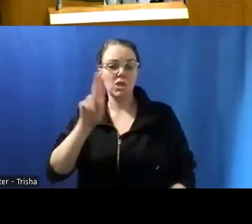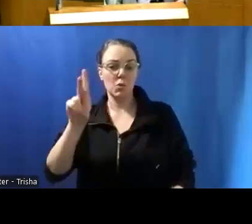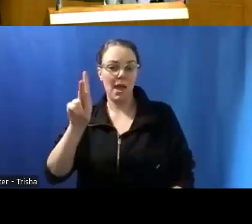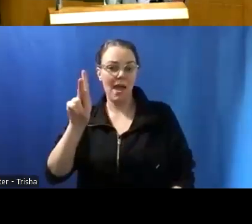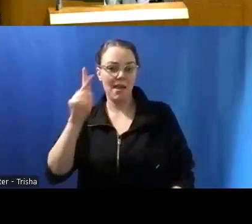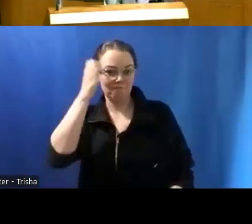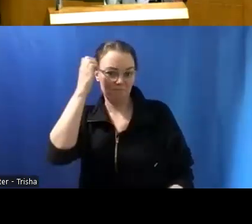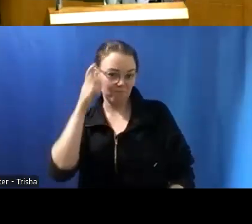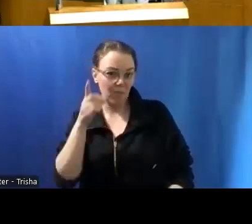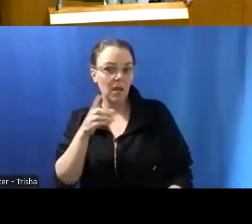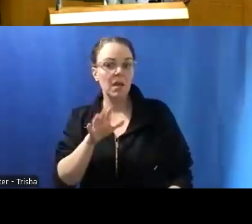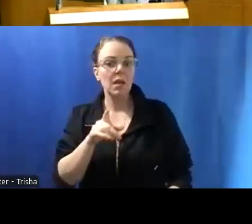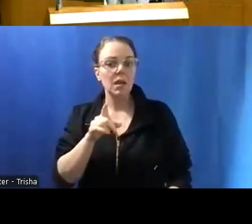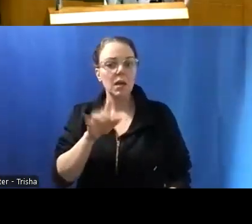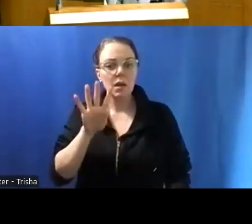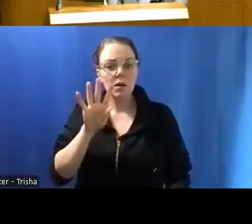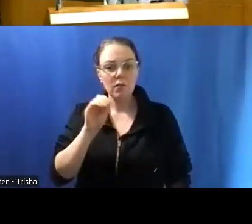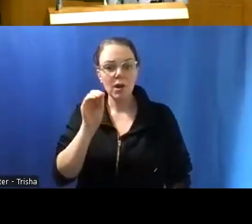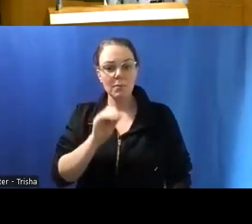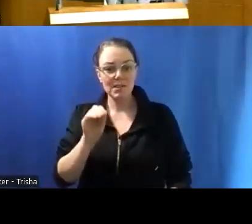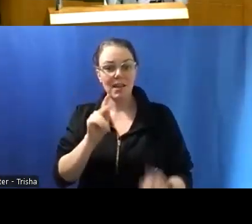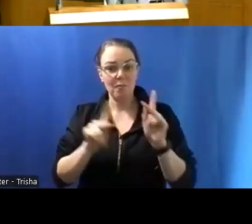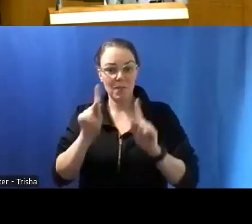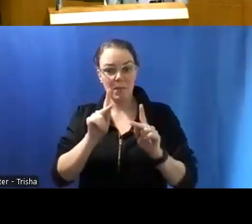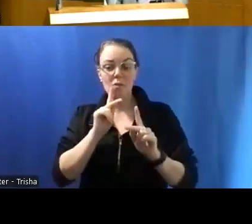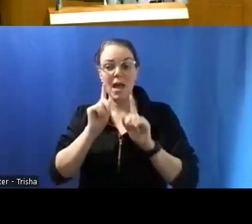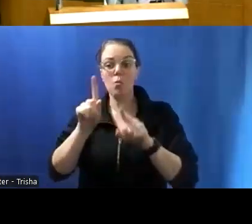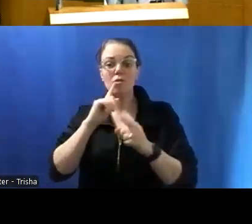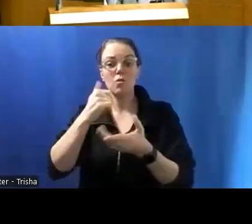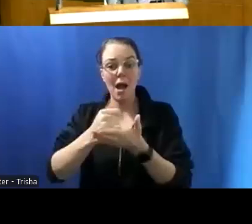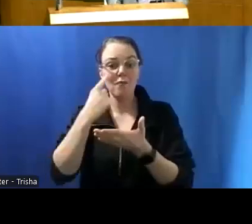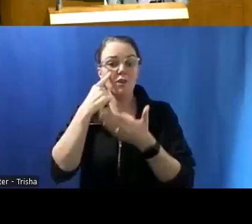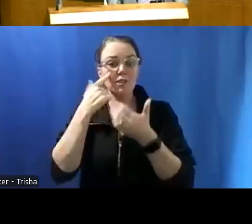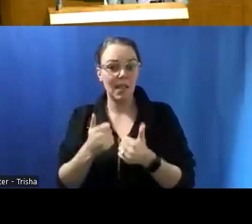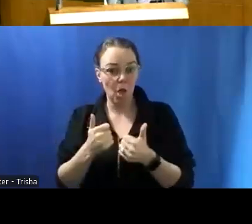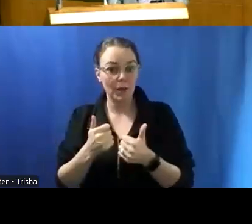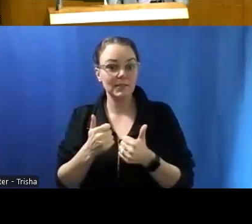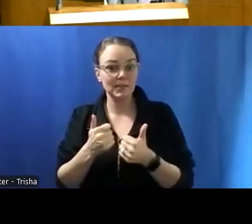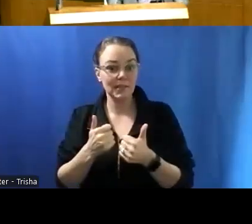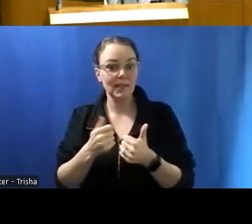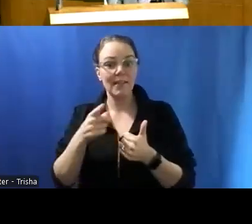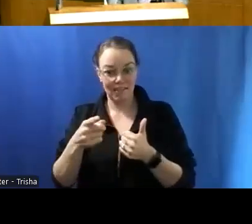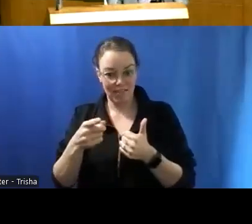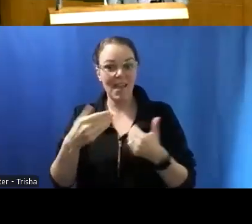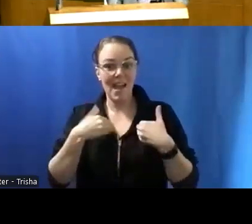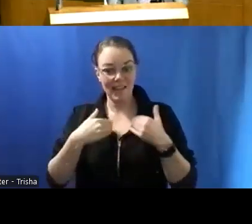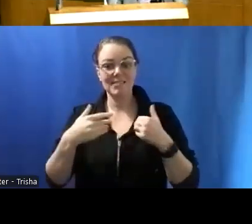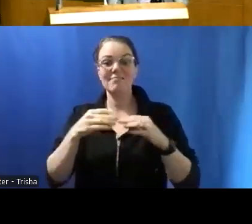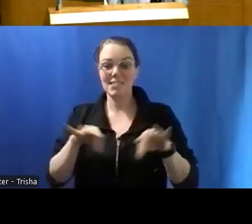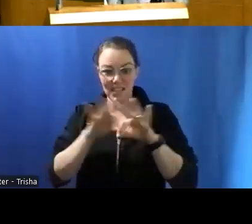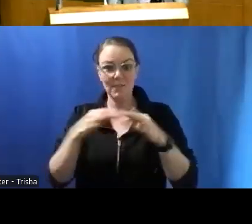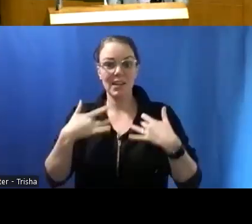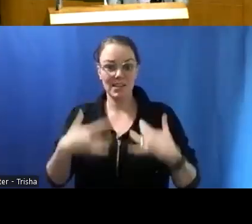43% of people seeking help for sight loss were rated as having significant depression,